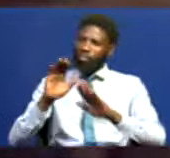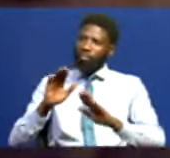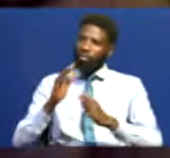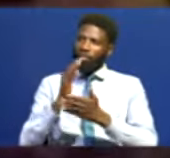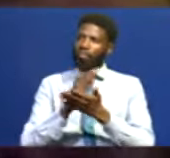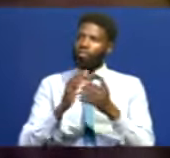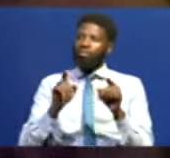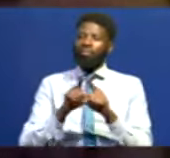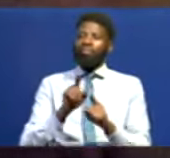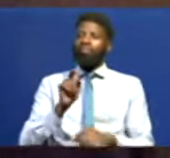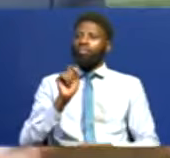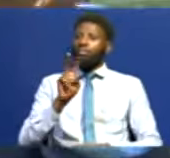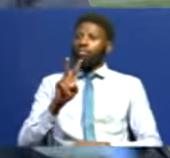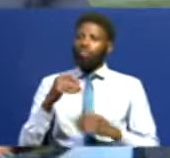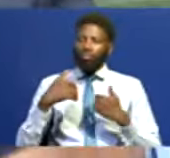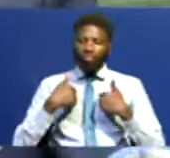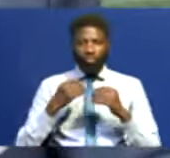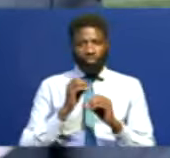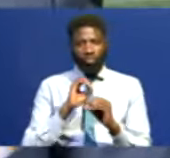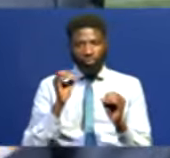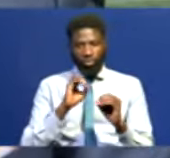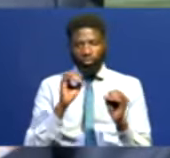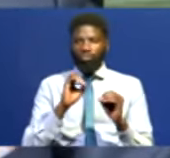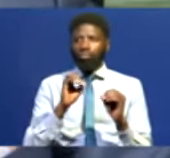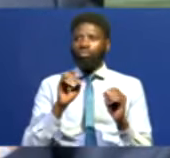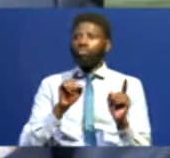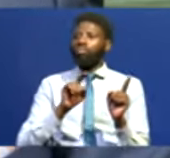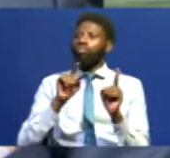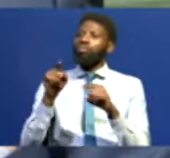have television that time went to social